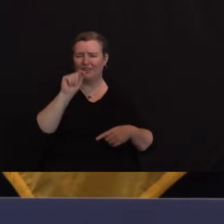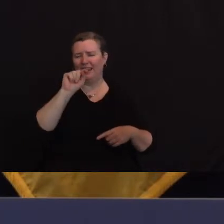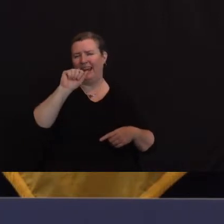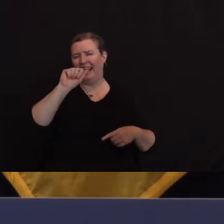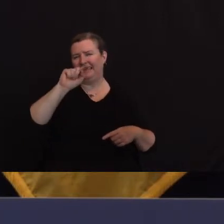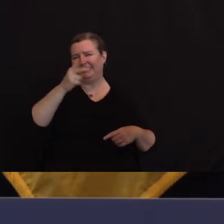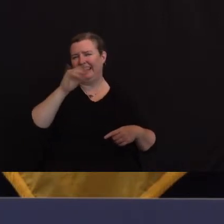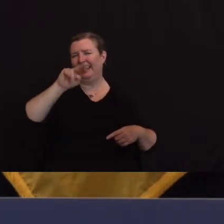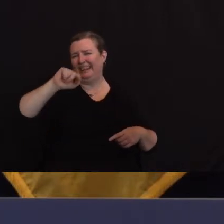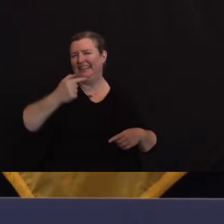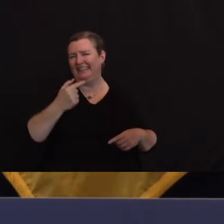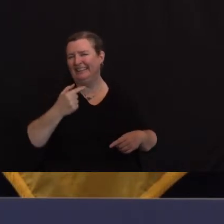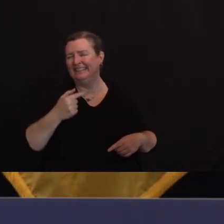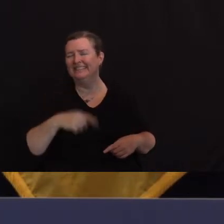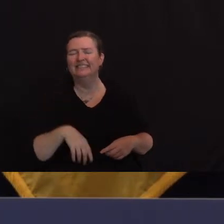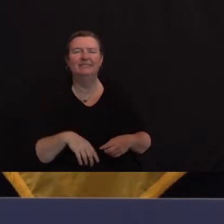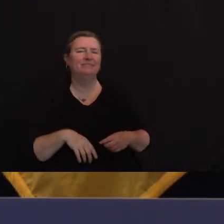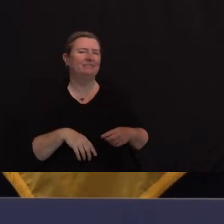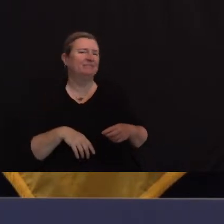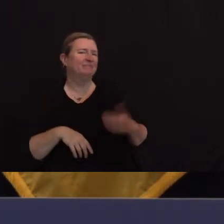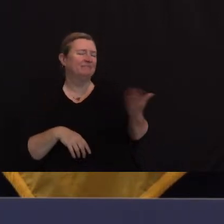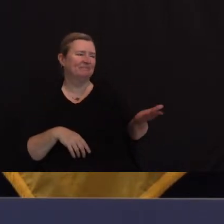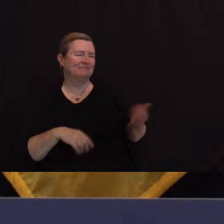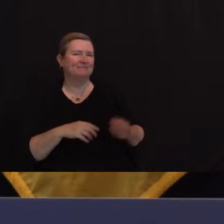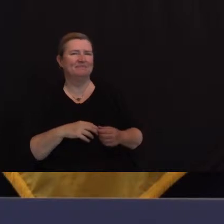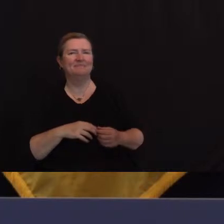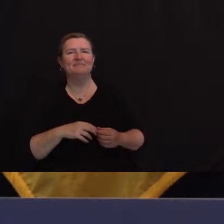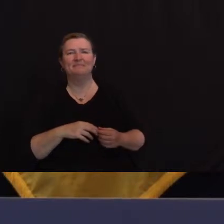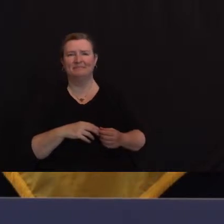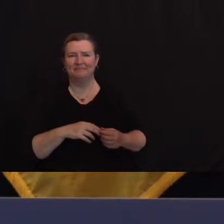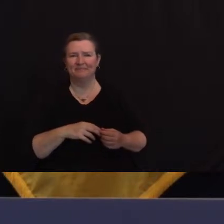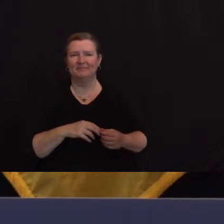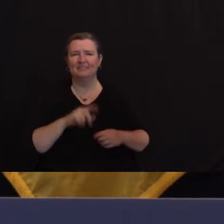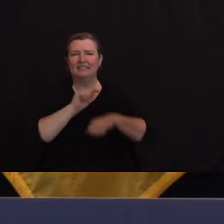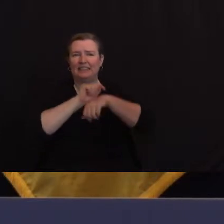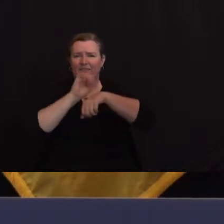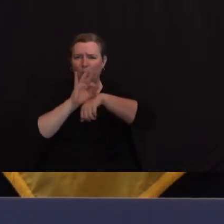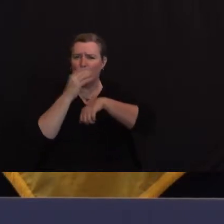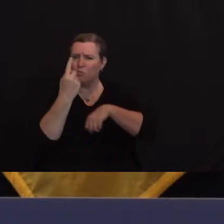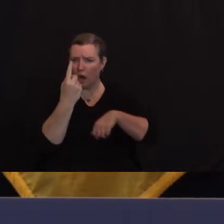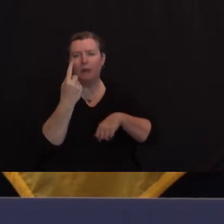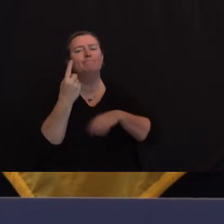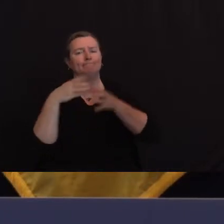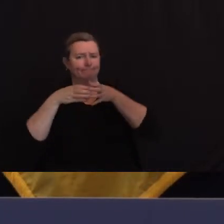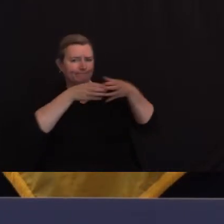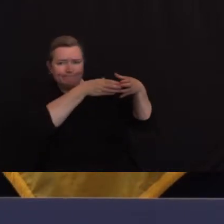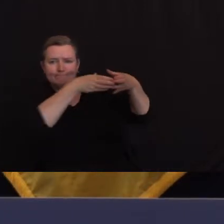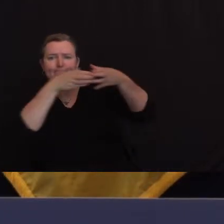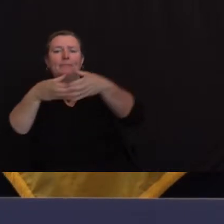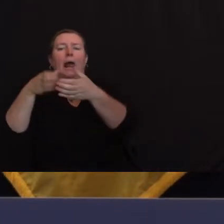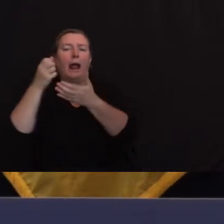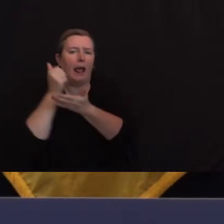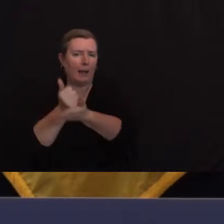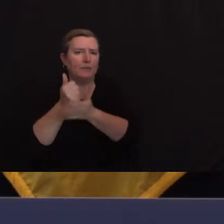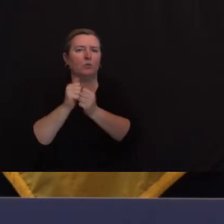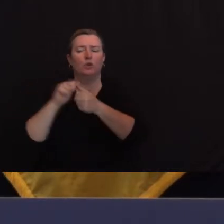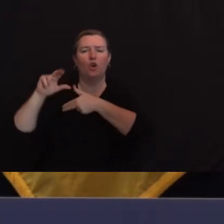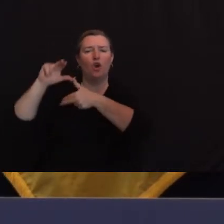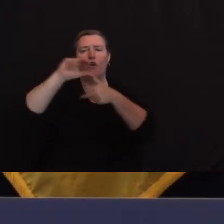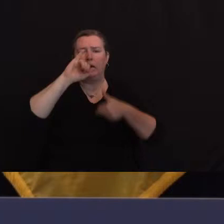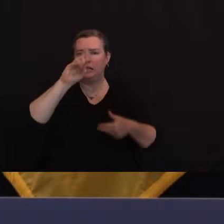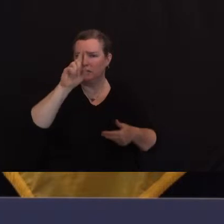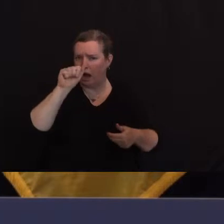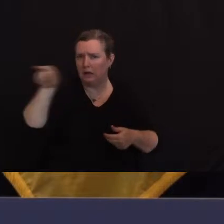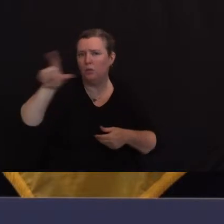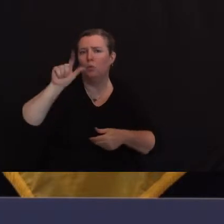You got Task Force 1 in Alabama. Would love to helping out with this awful Ida hurricane. Looks like we're going to get